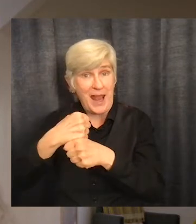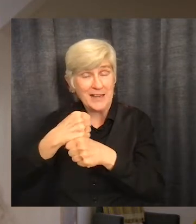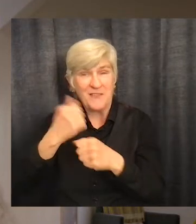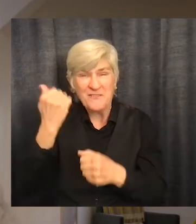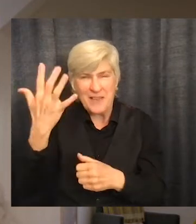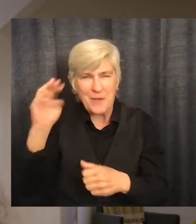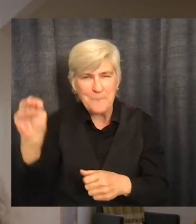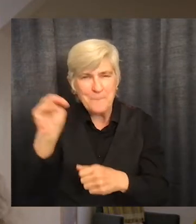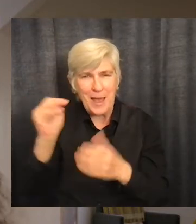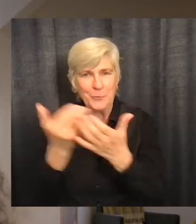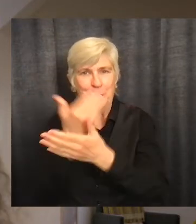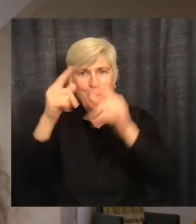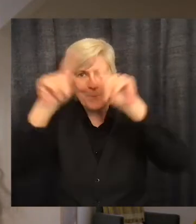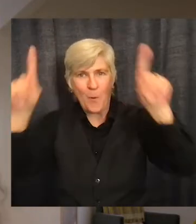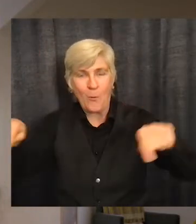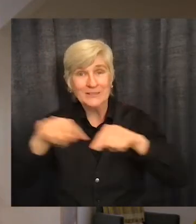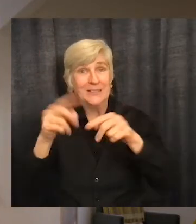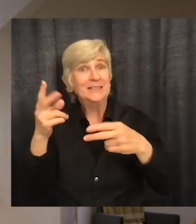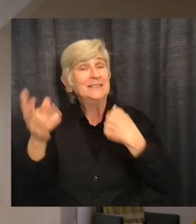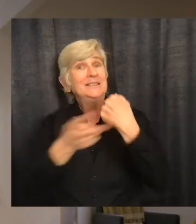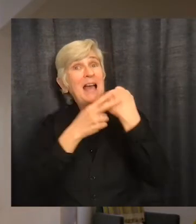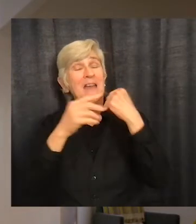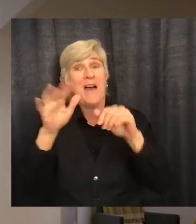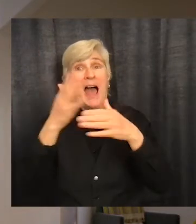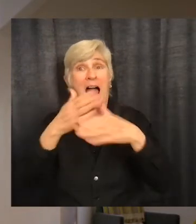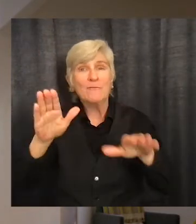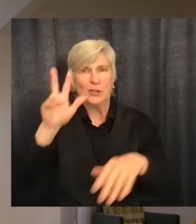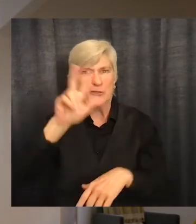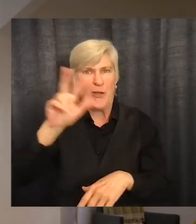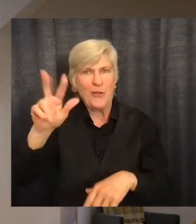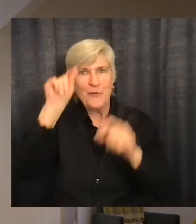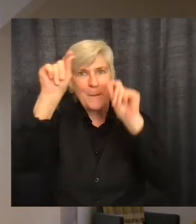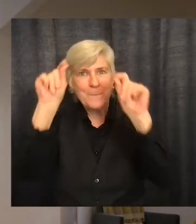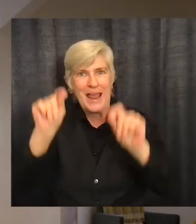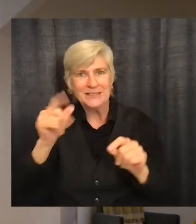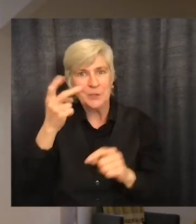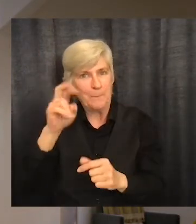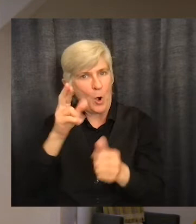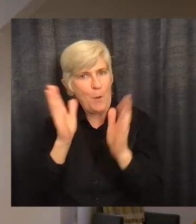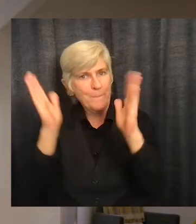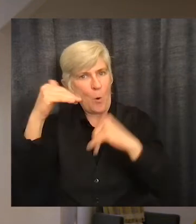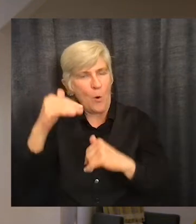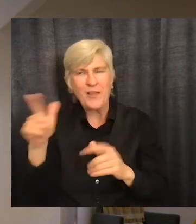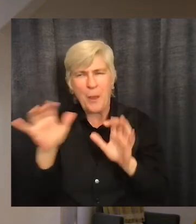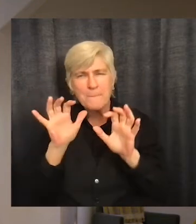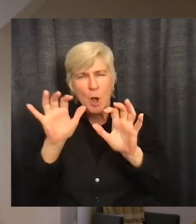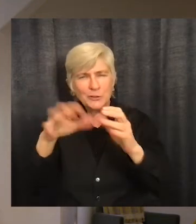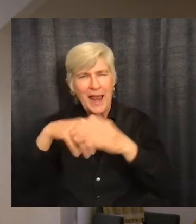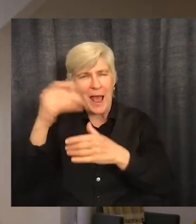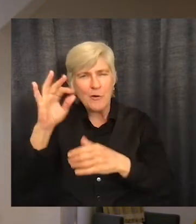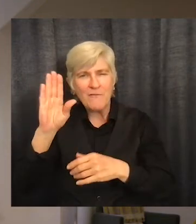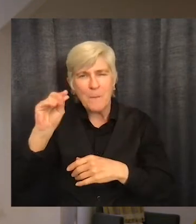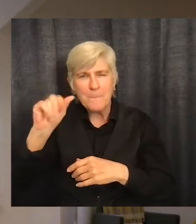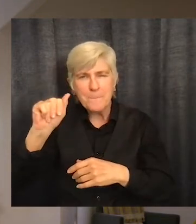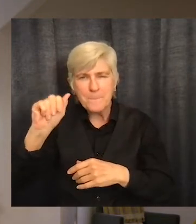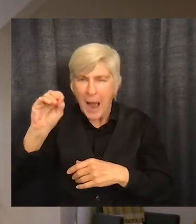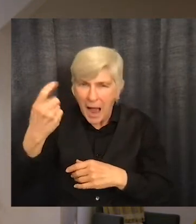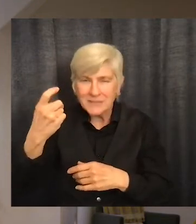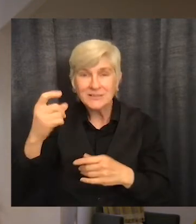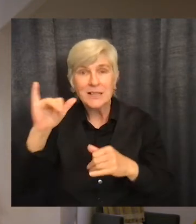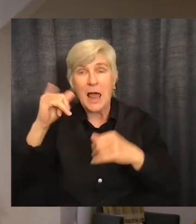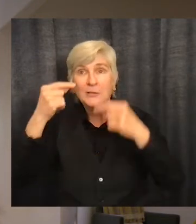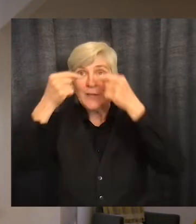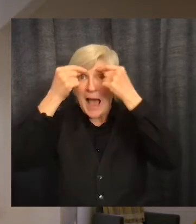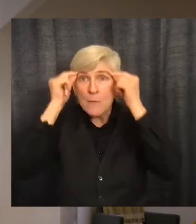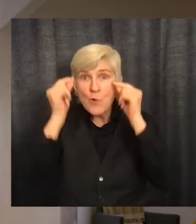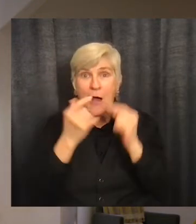audience created 15 million new boards and saved an average of 33 pins per board. They're pushing outside the box trends